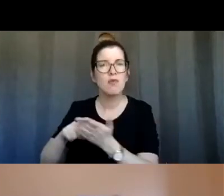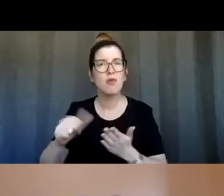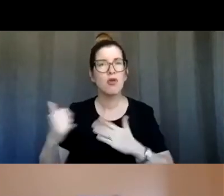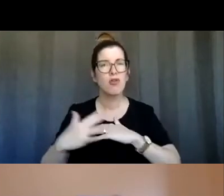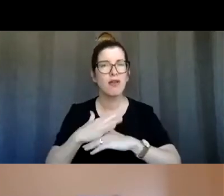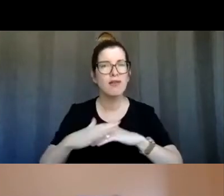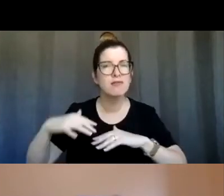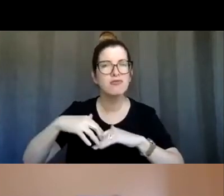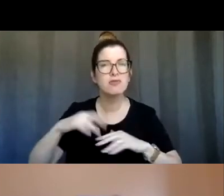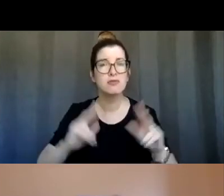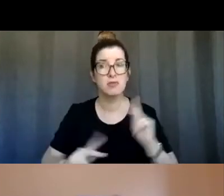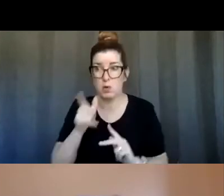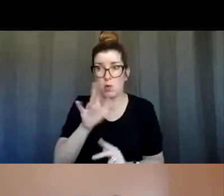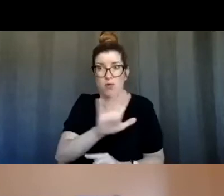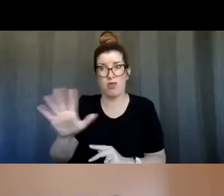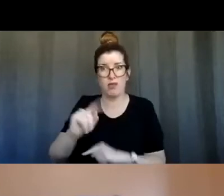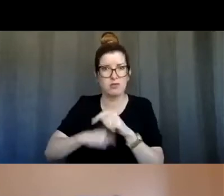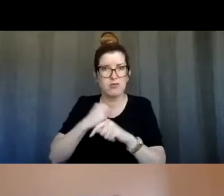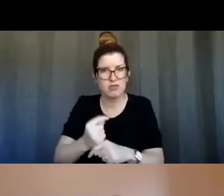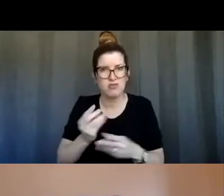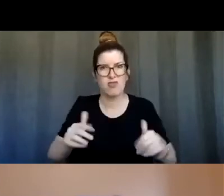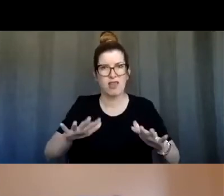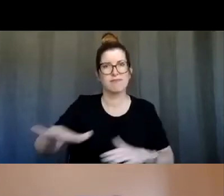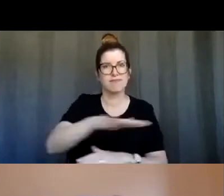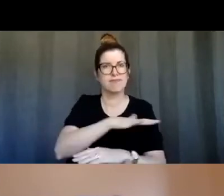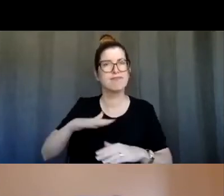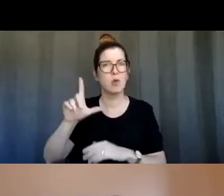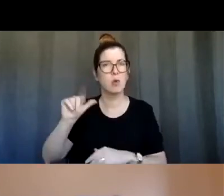whose traditional lands cross Louisiana borders.